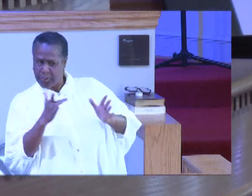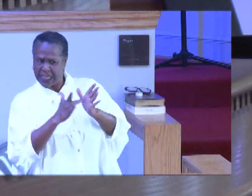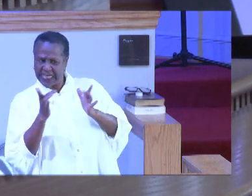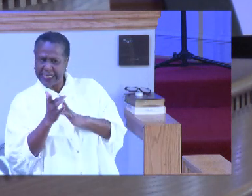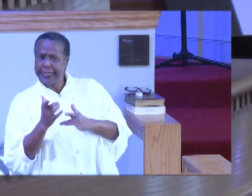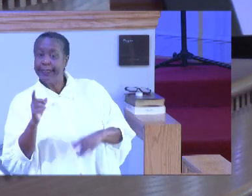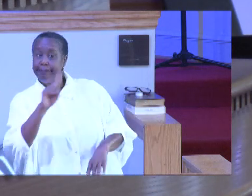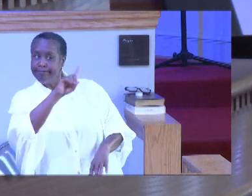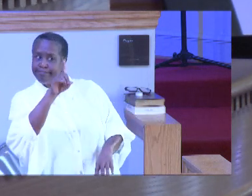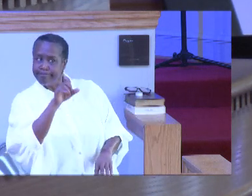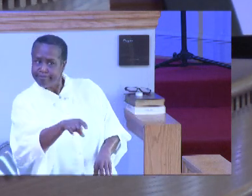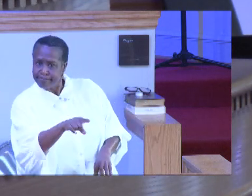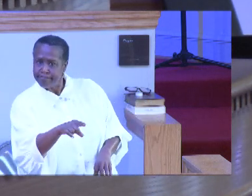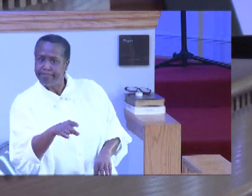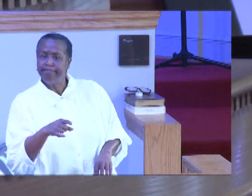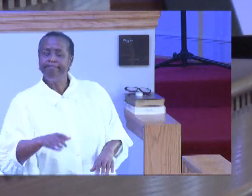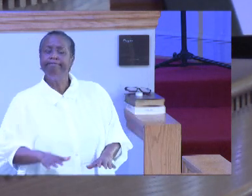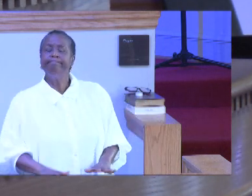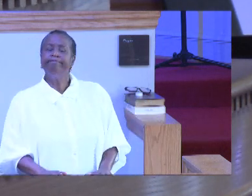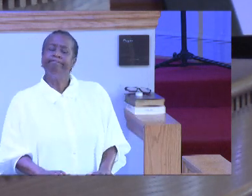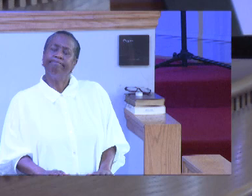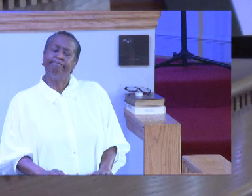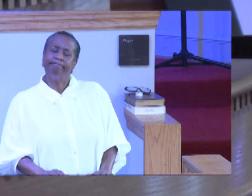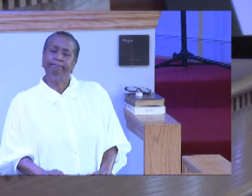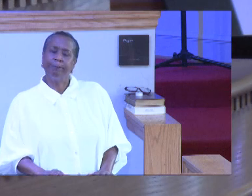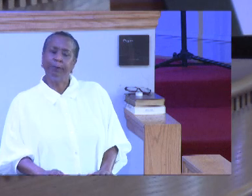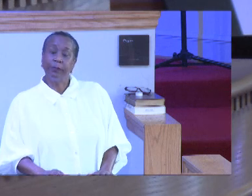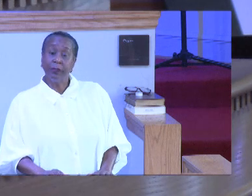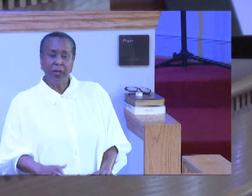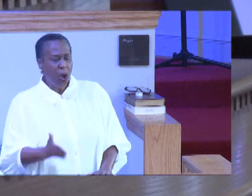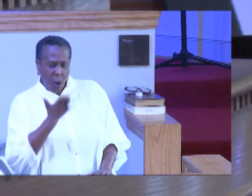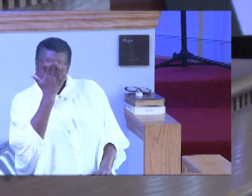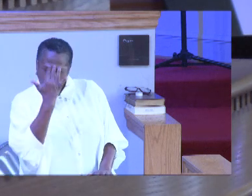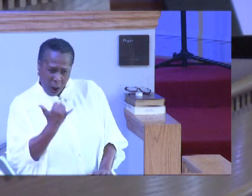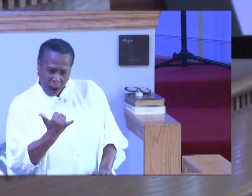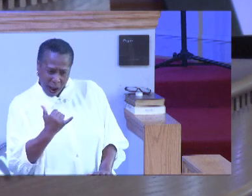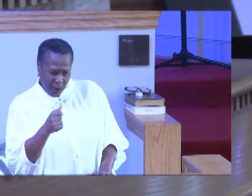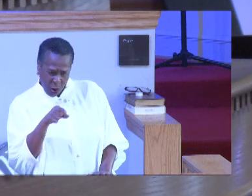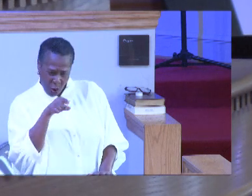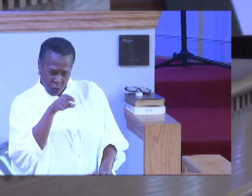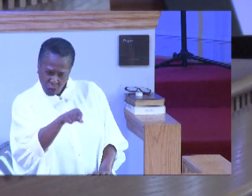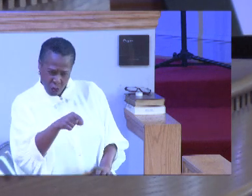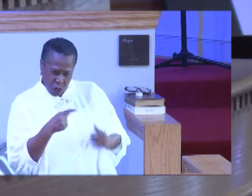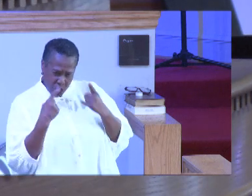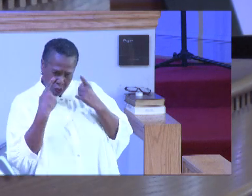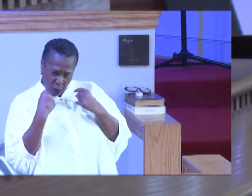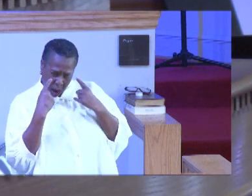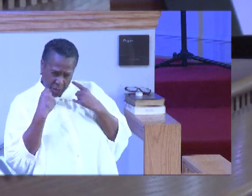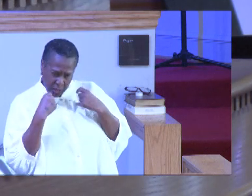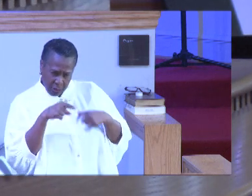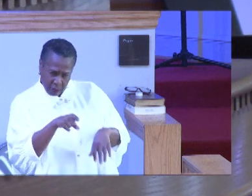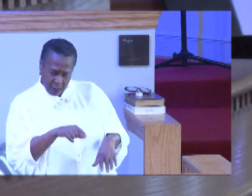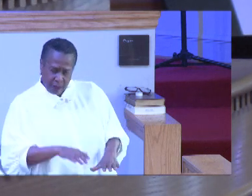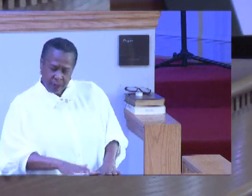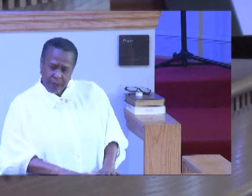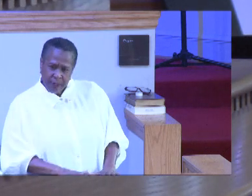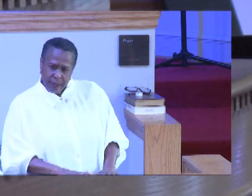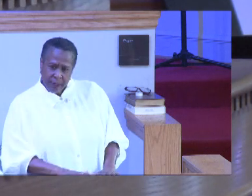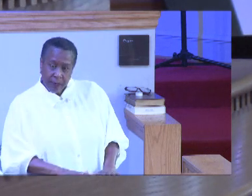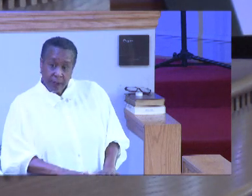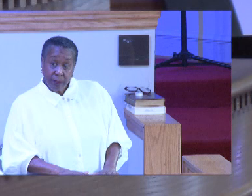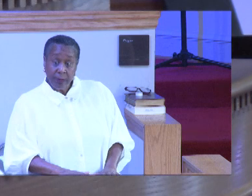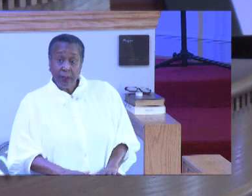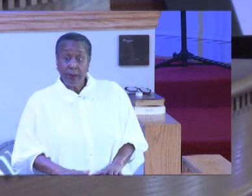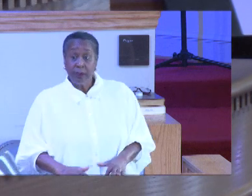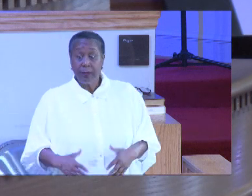the question of angels. Why are you crying?